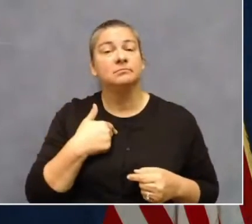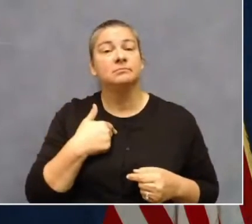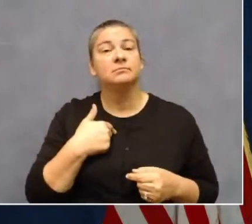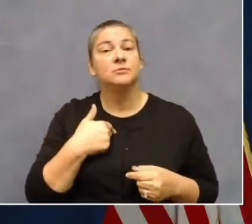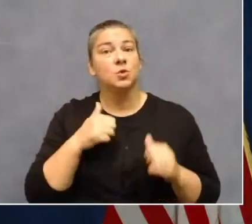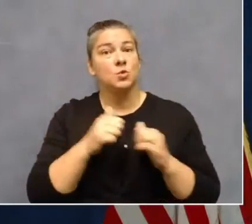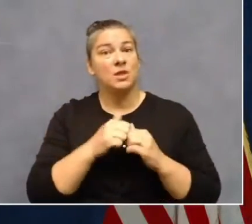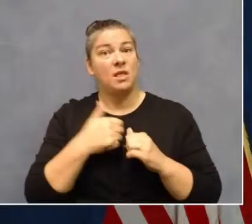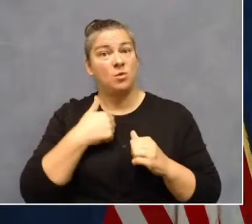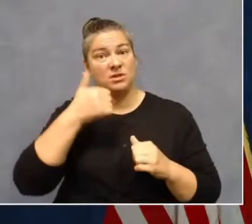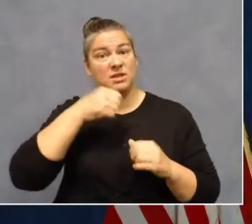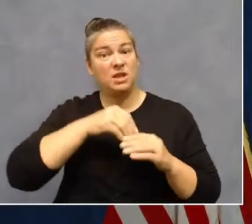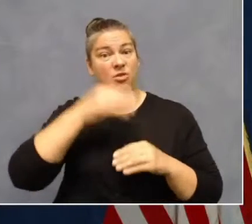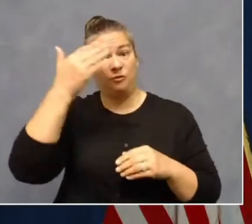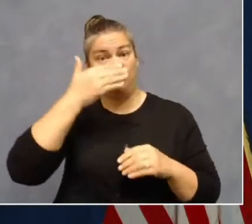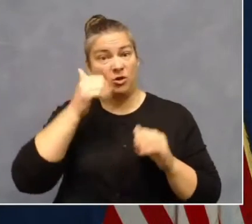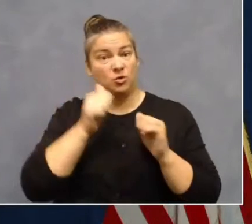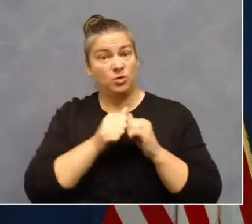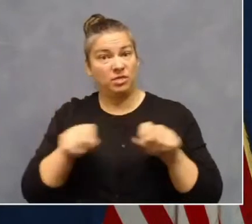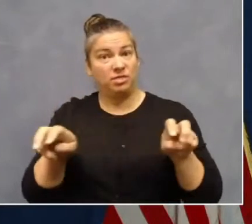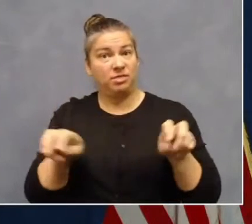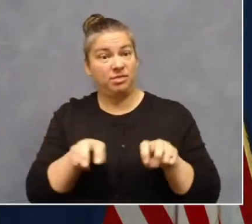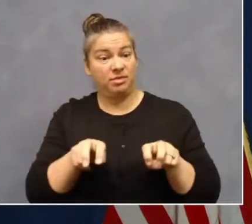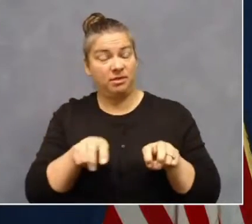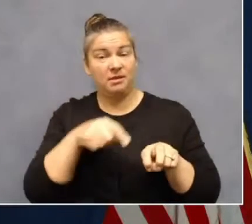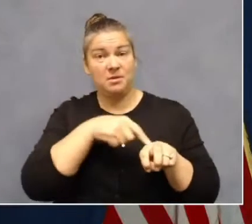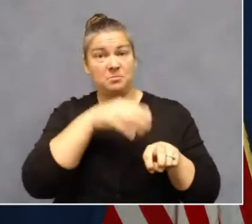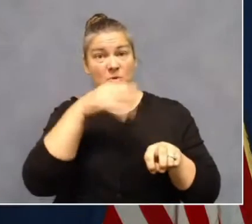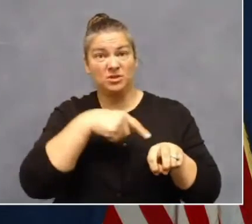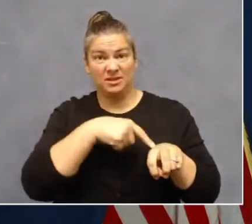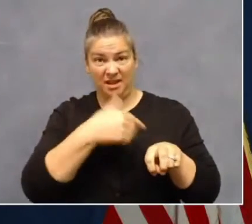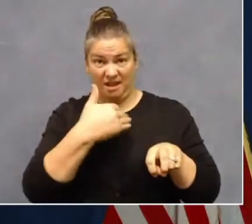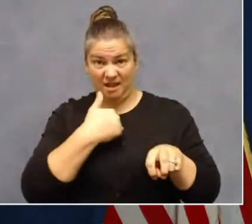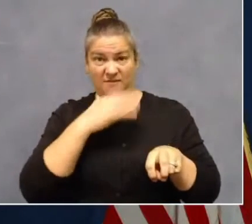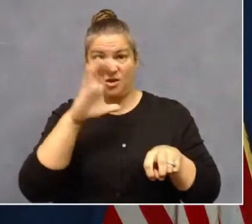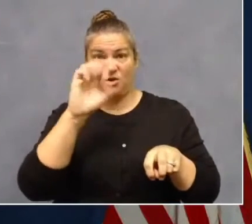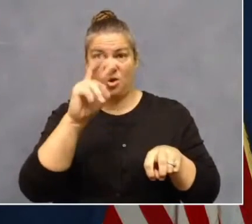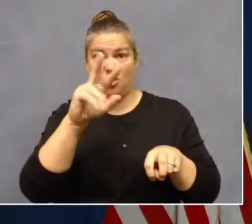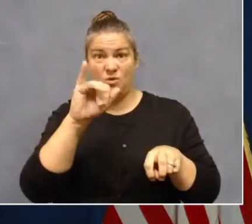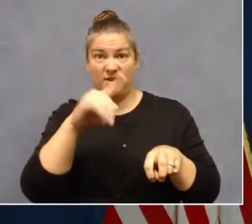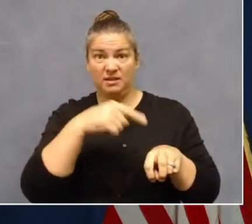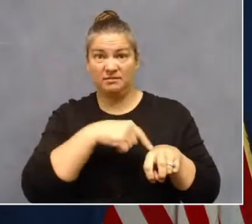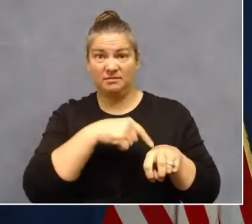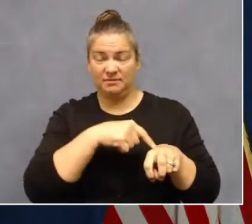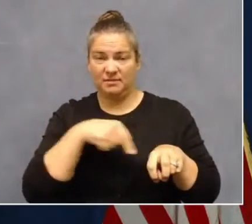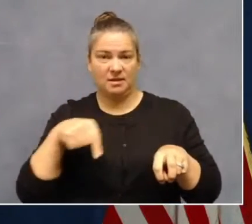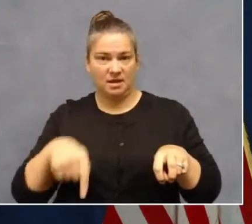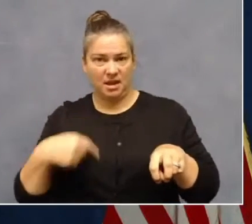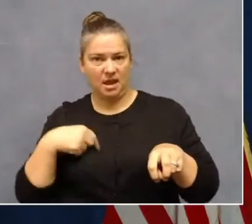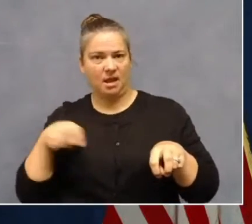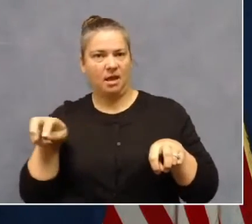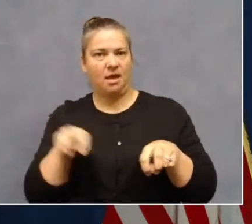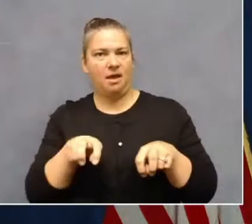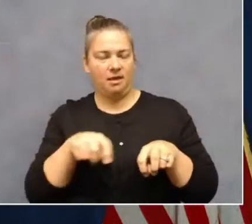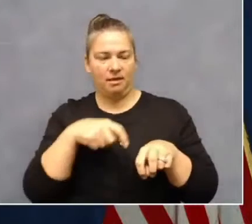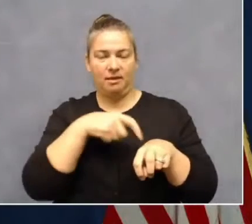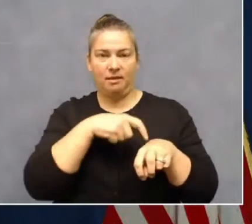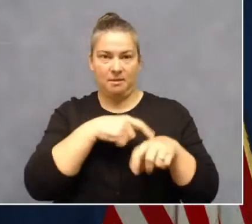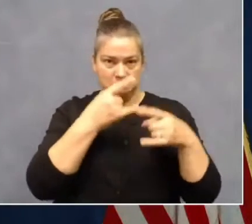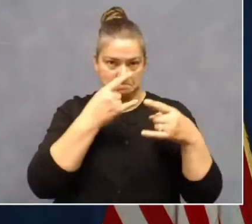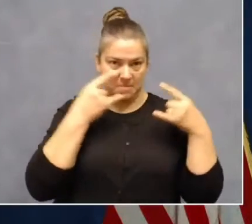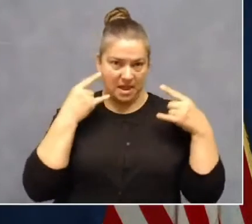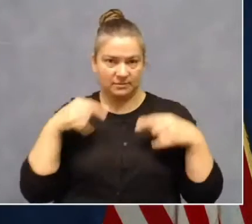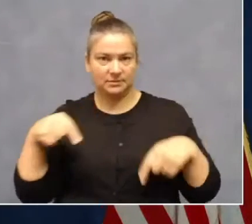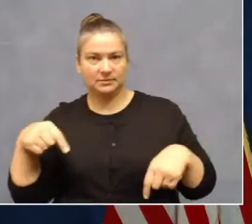that is, and they were infectious. But he was wearing a mask, and I was wearing a mask. And so I'm